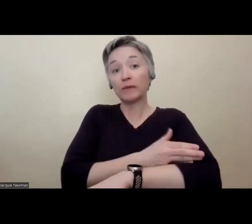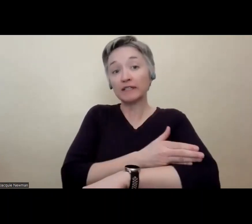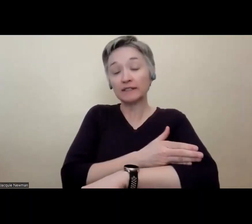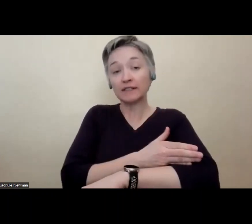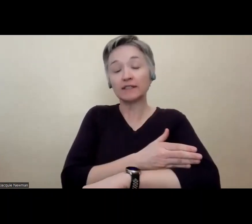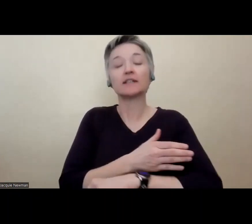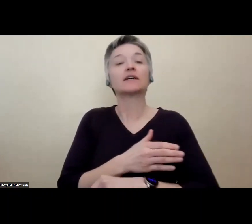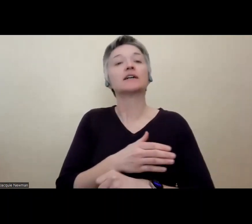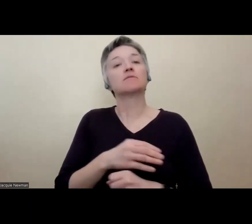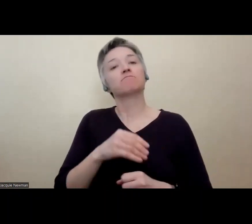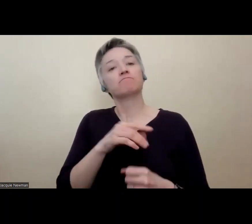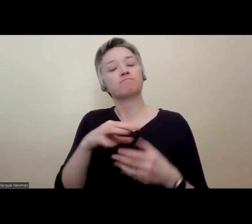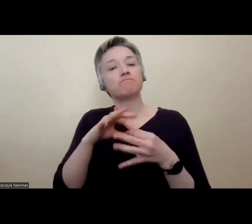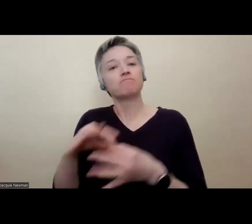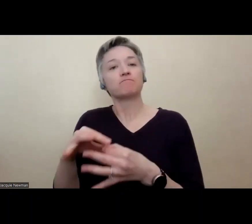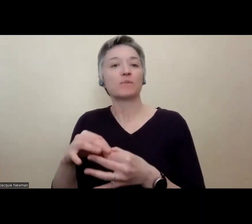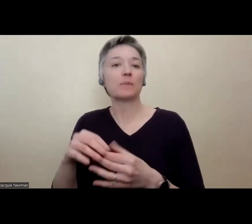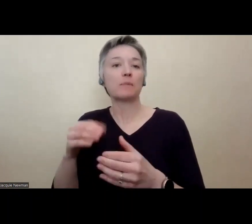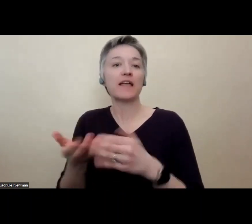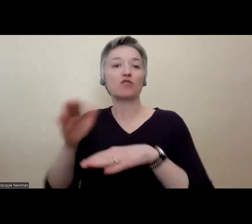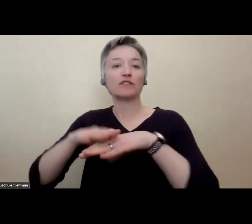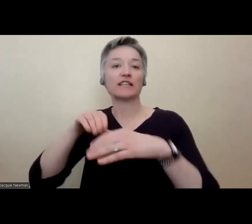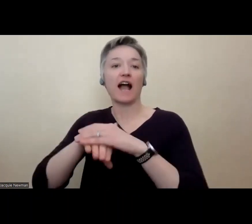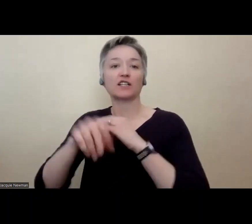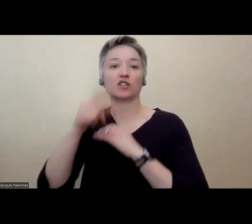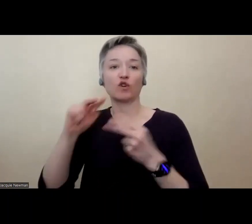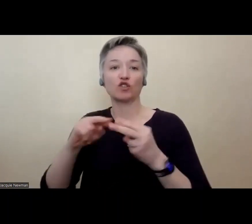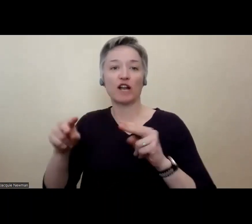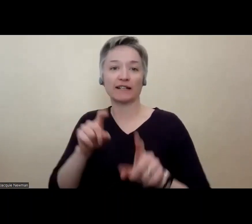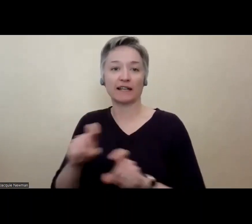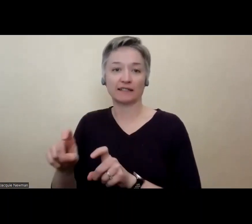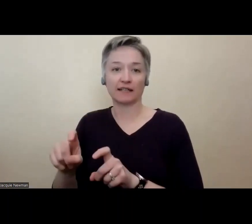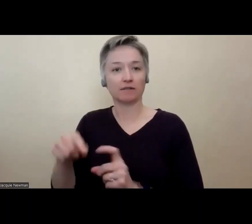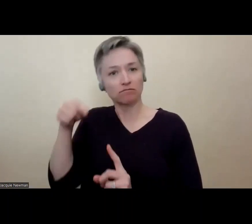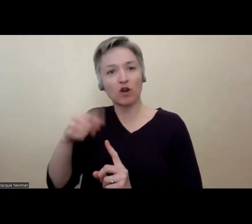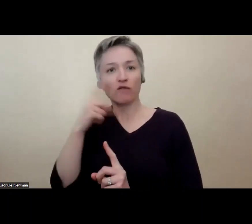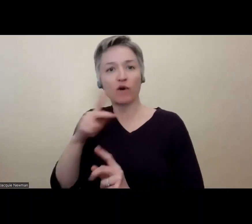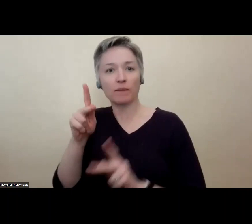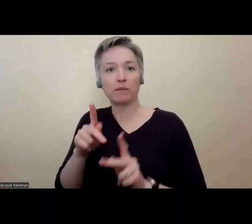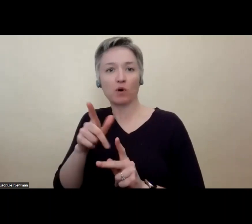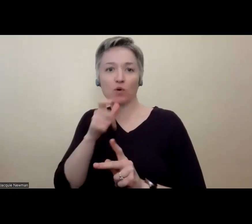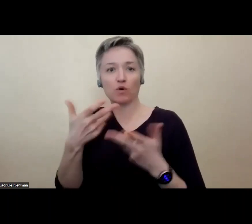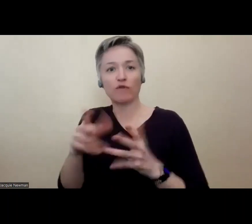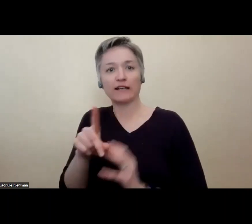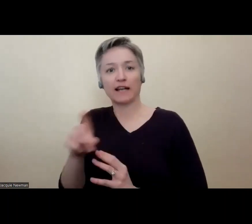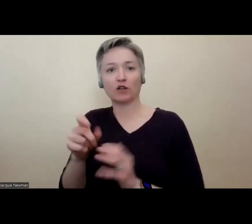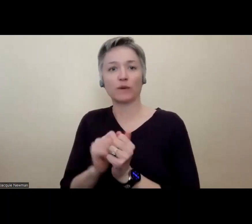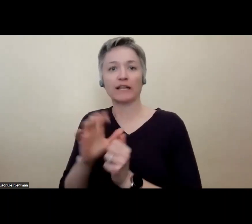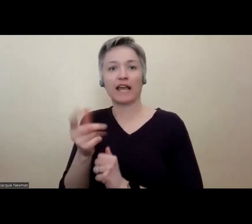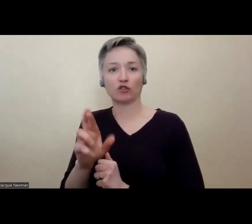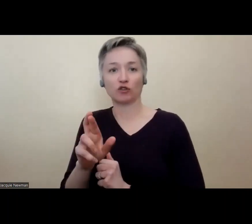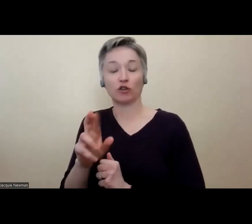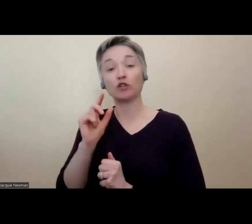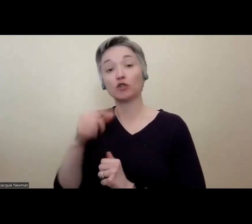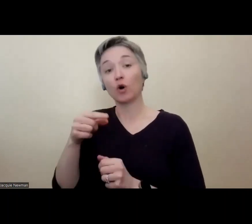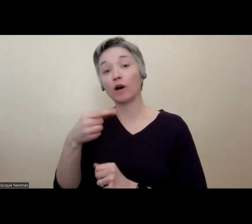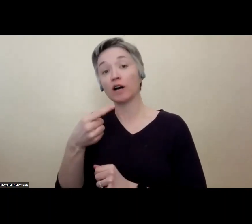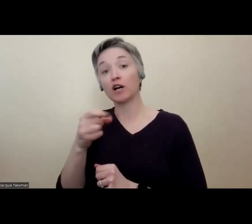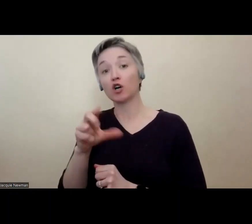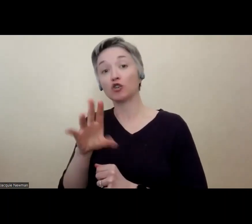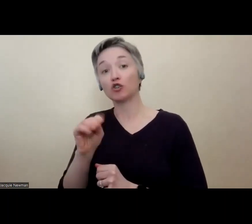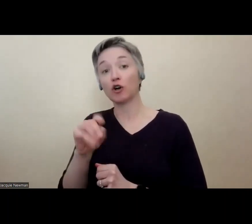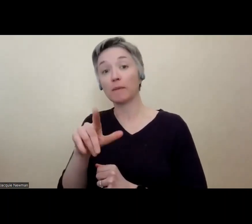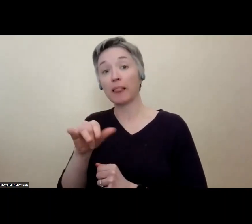interests include increasing access for genetic testing, especially in individuals diagnosed with cancers where germline testing has the potential to